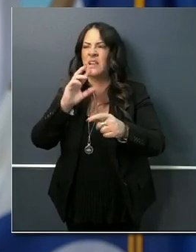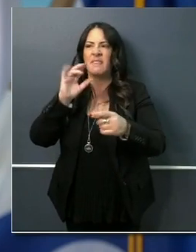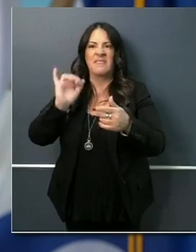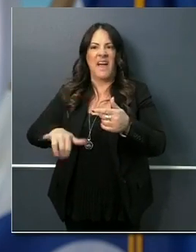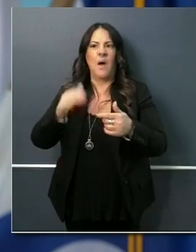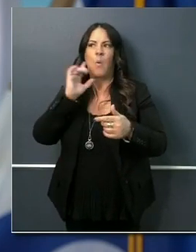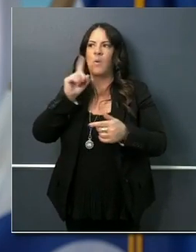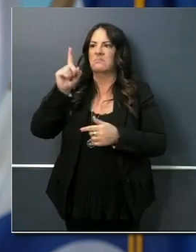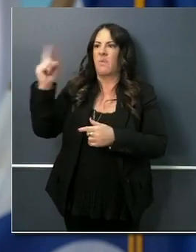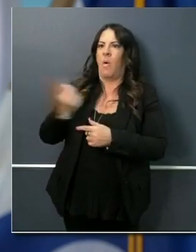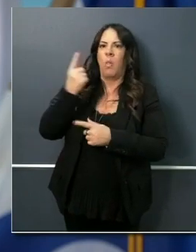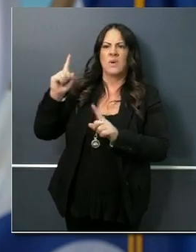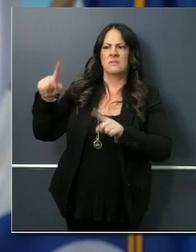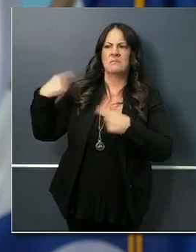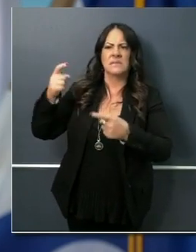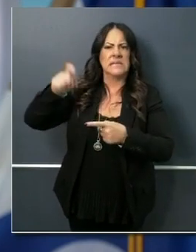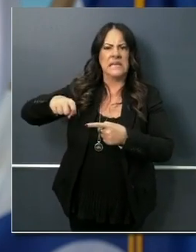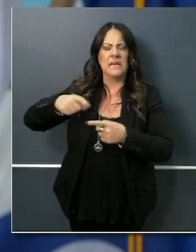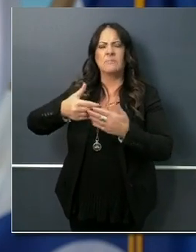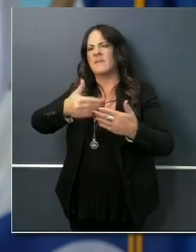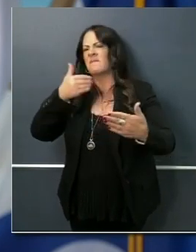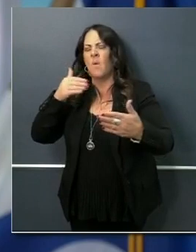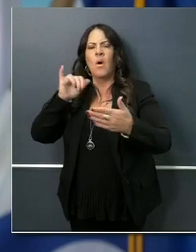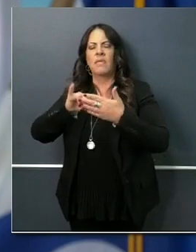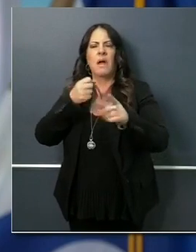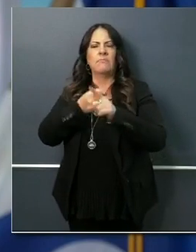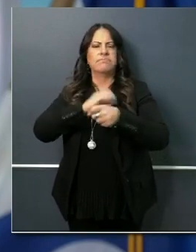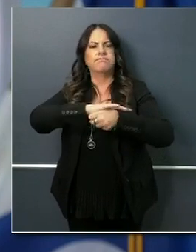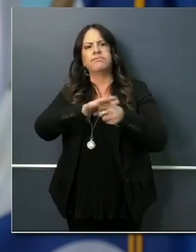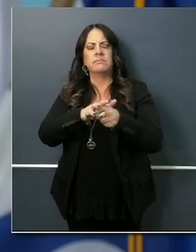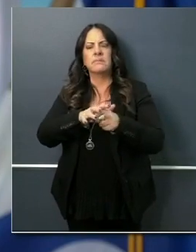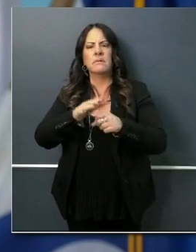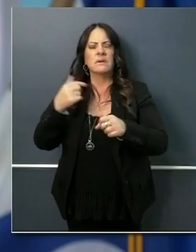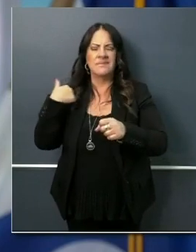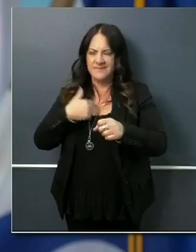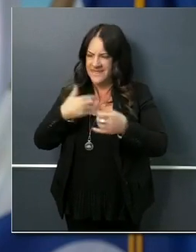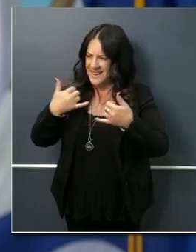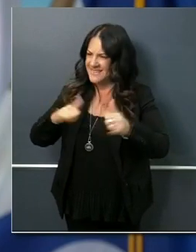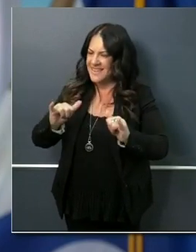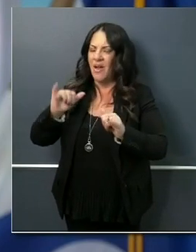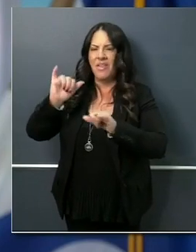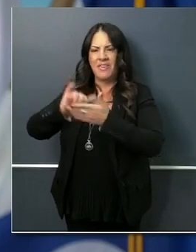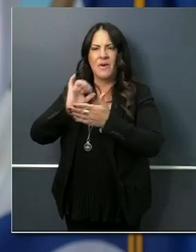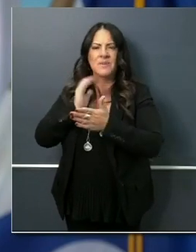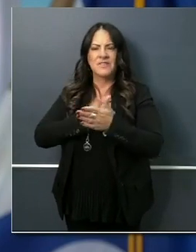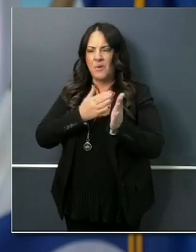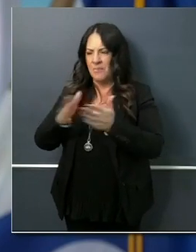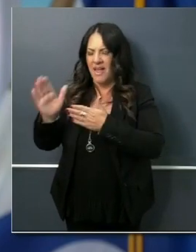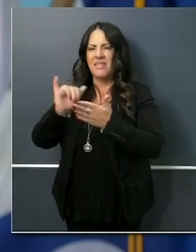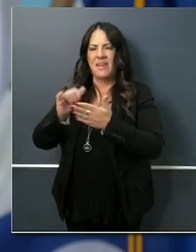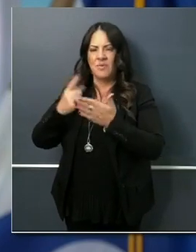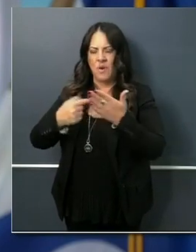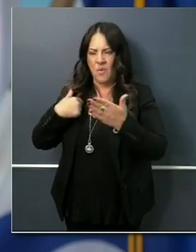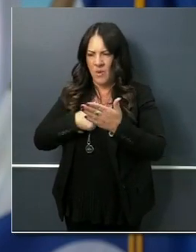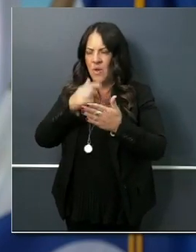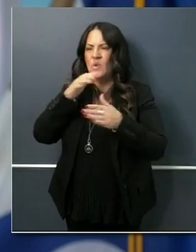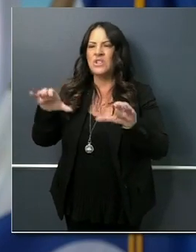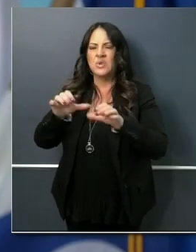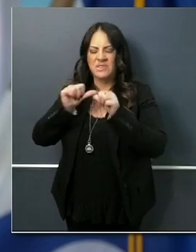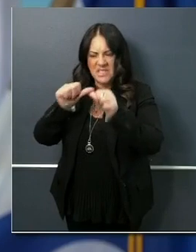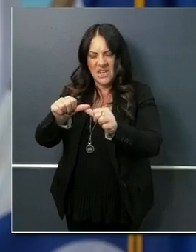pandemic needed to substantially improve, and of course beyond this pandemic will substantially need to be improved